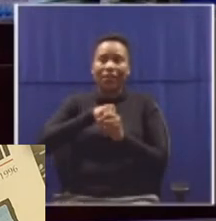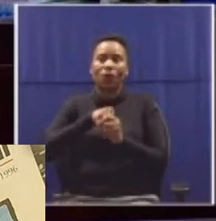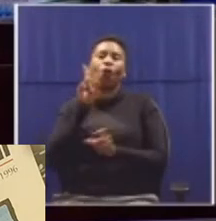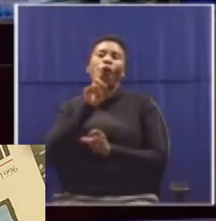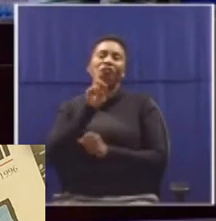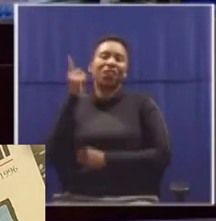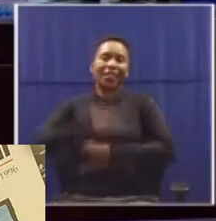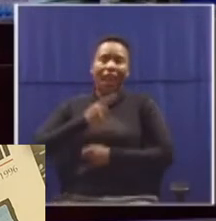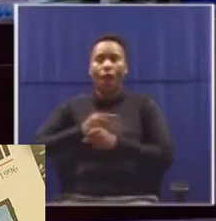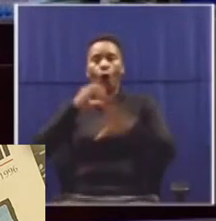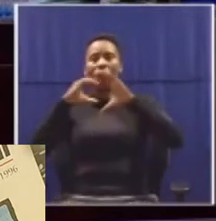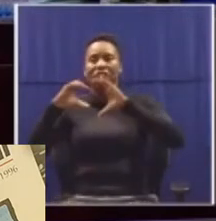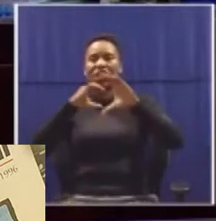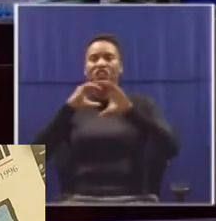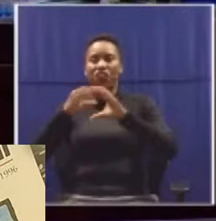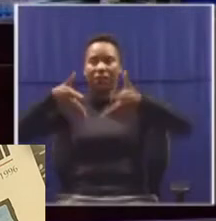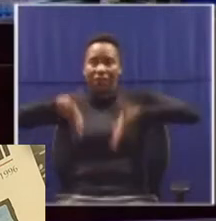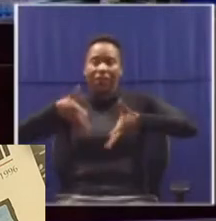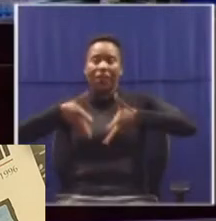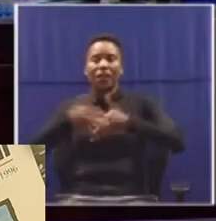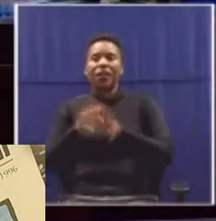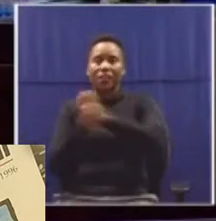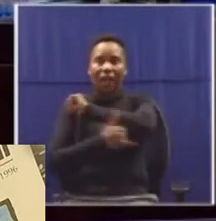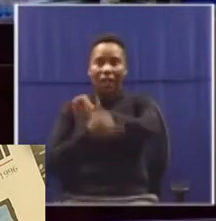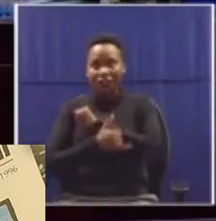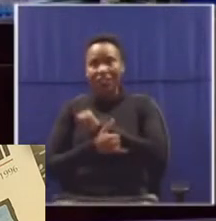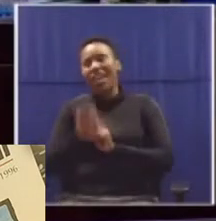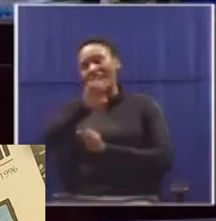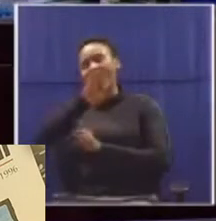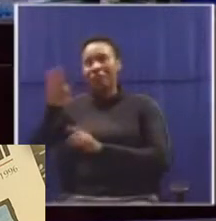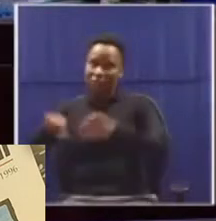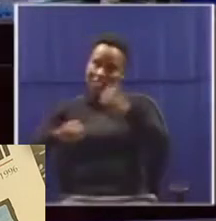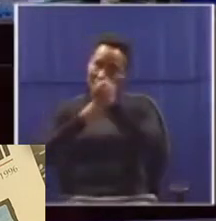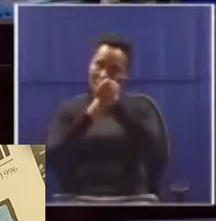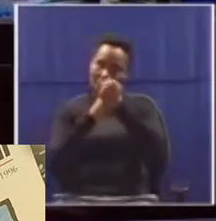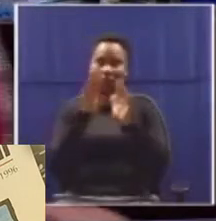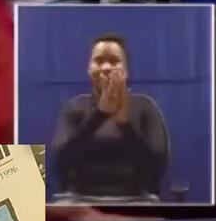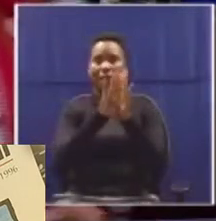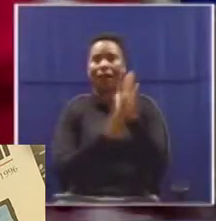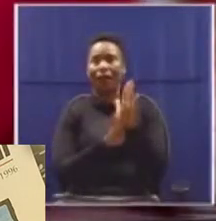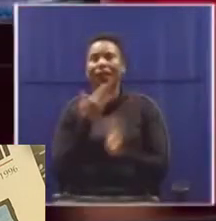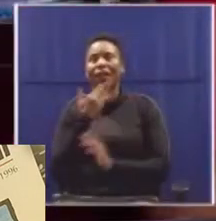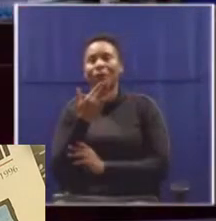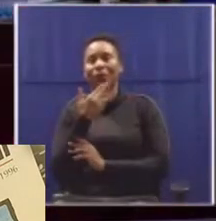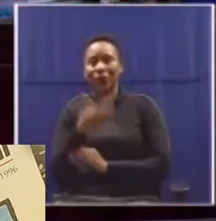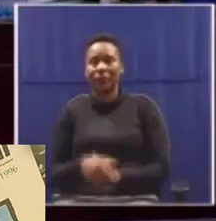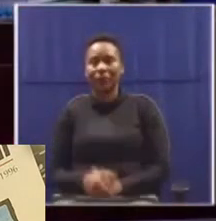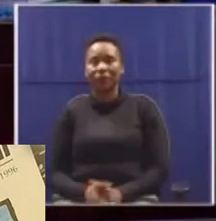daily conservation of this country too so therefore the AFF supports us both thank you